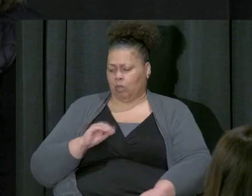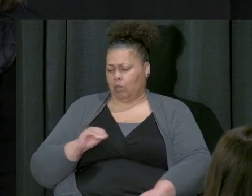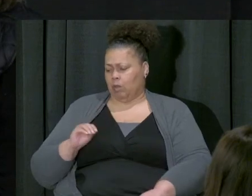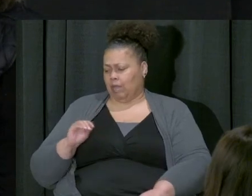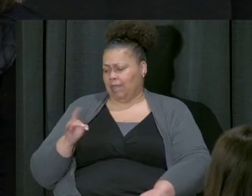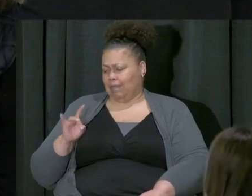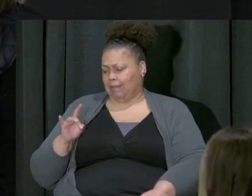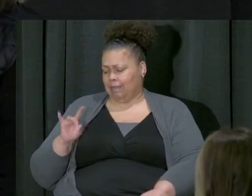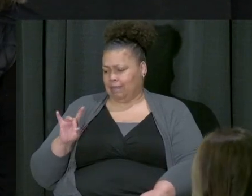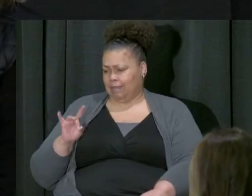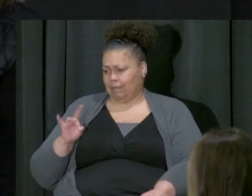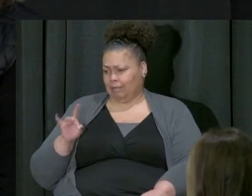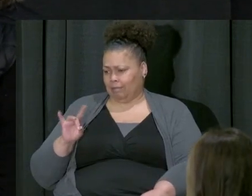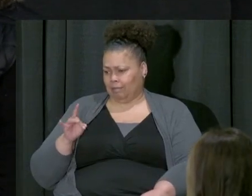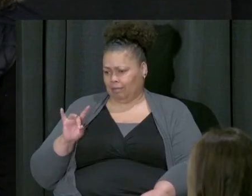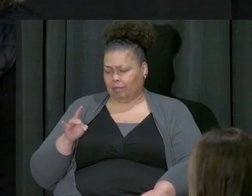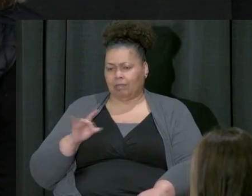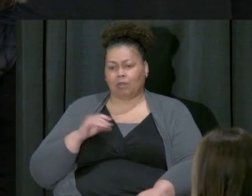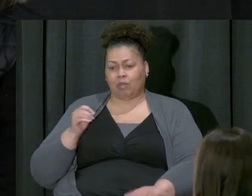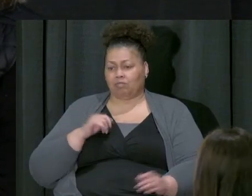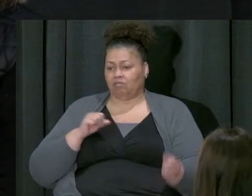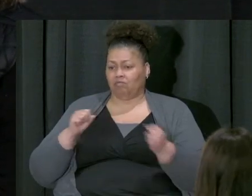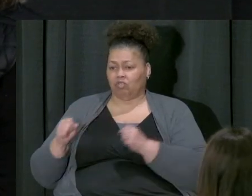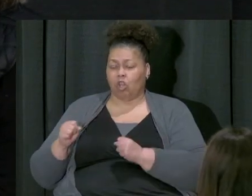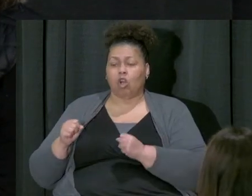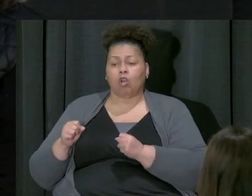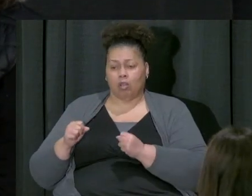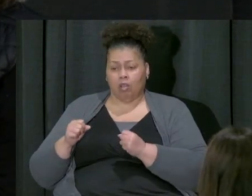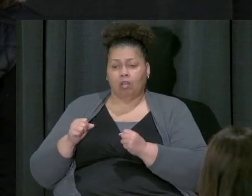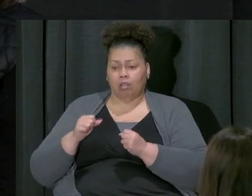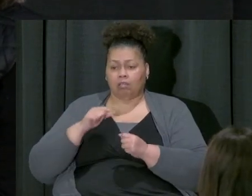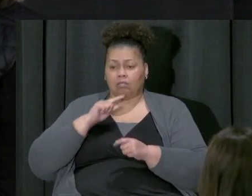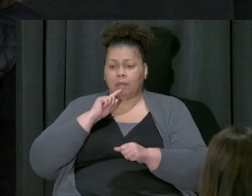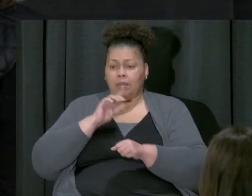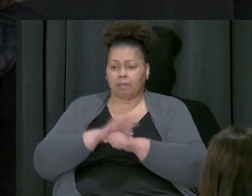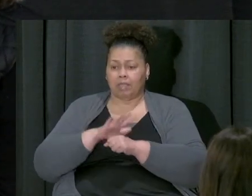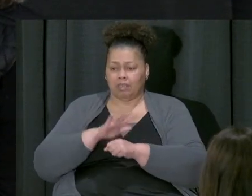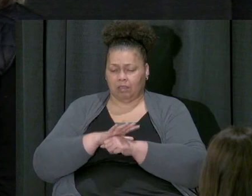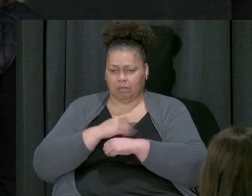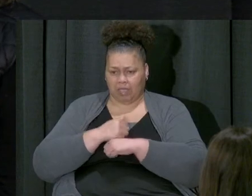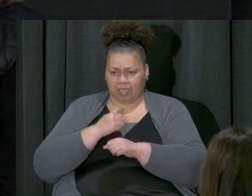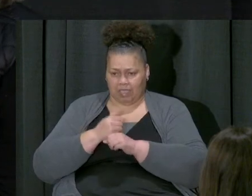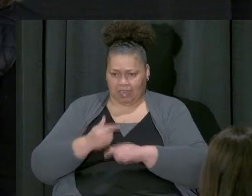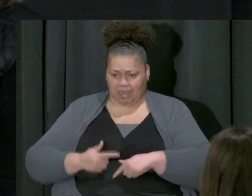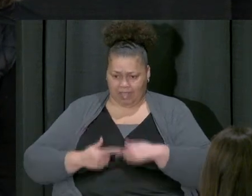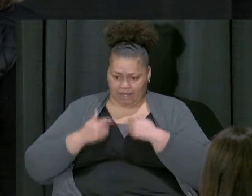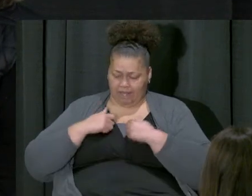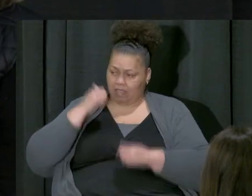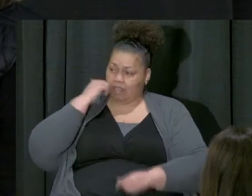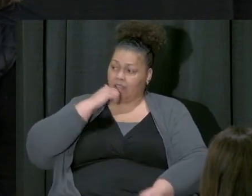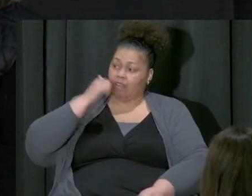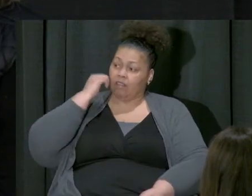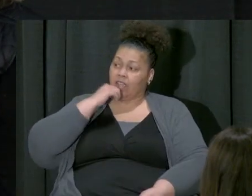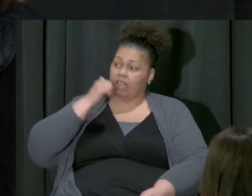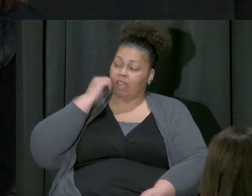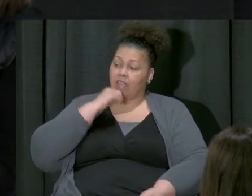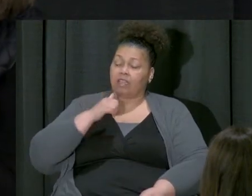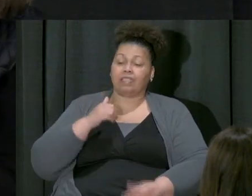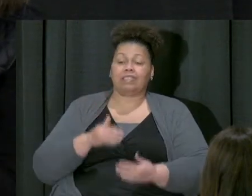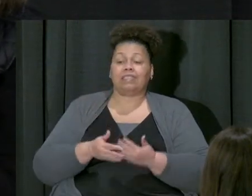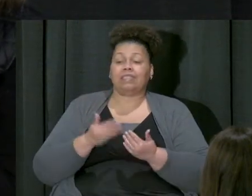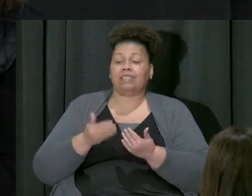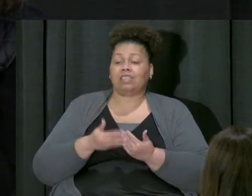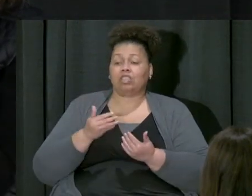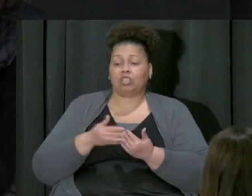and we have a strong commitment in making everyday lives easier for people with disabilities. So